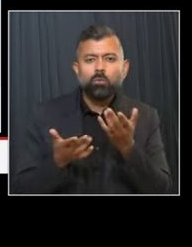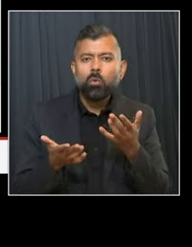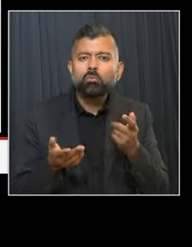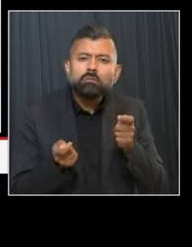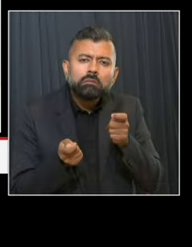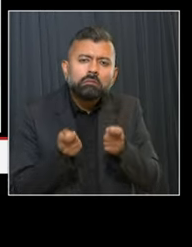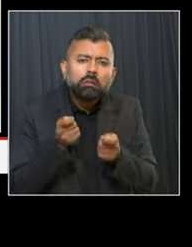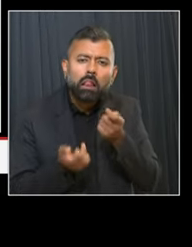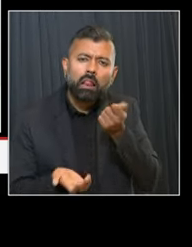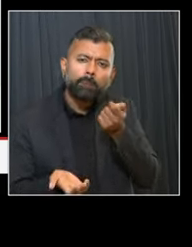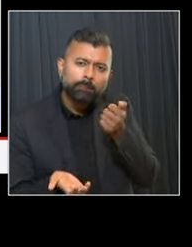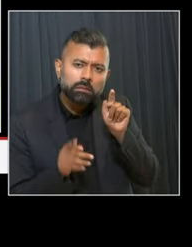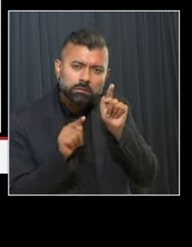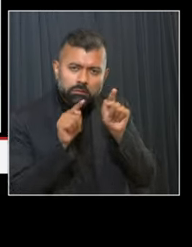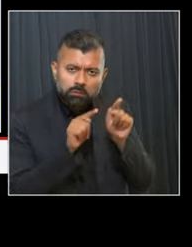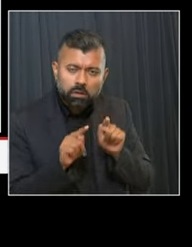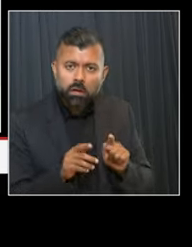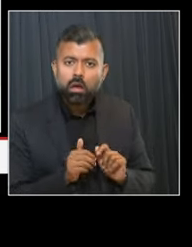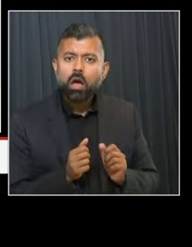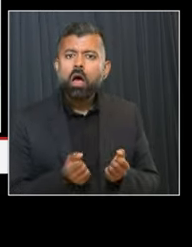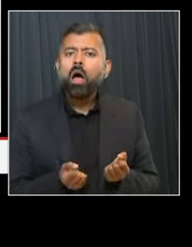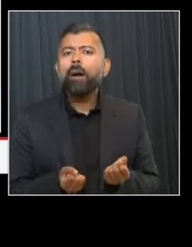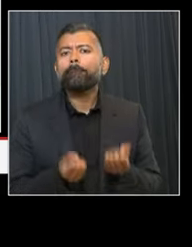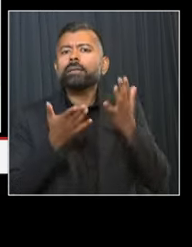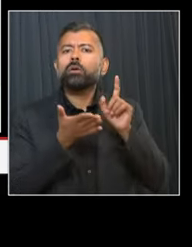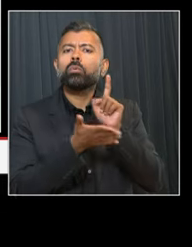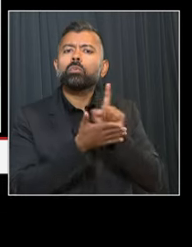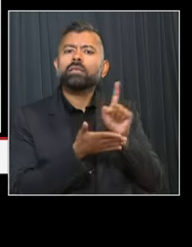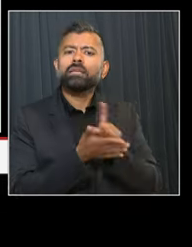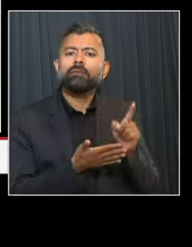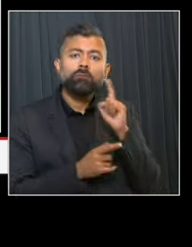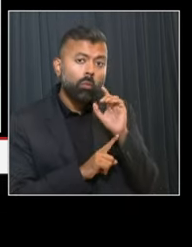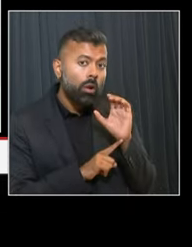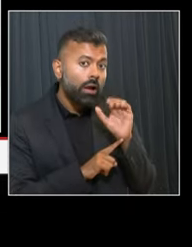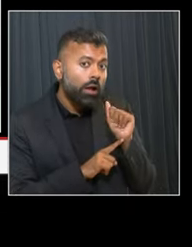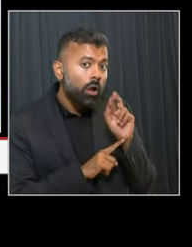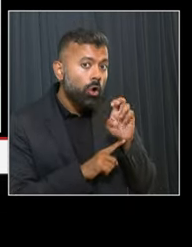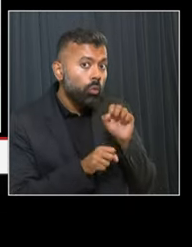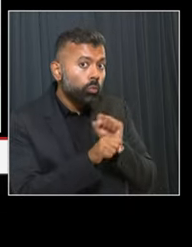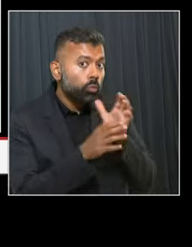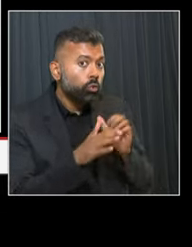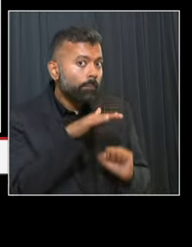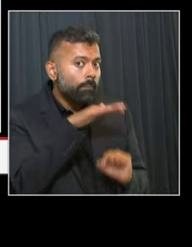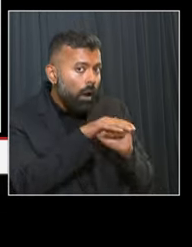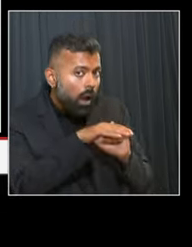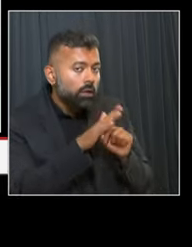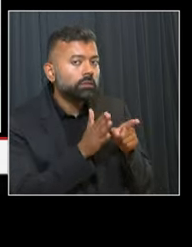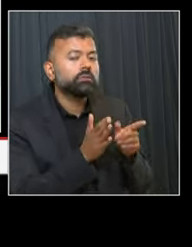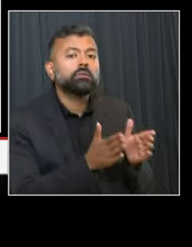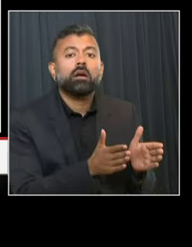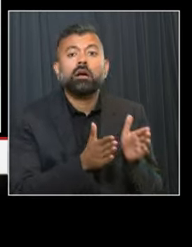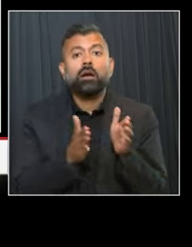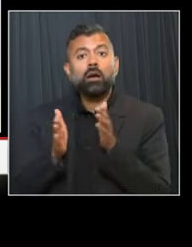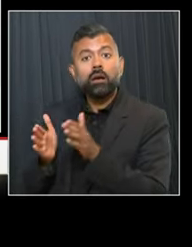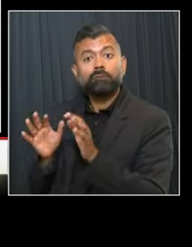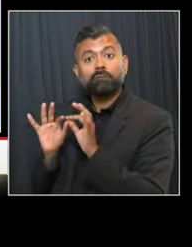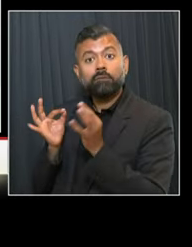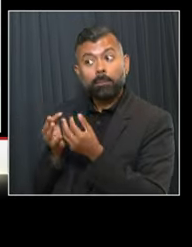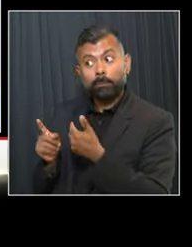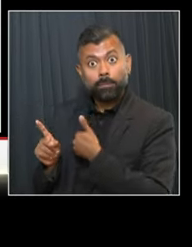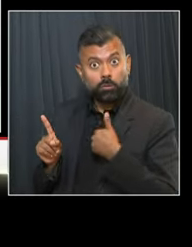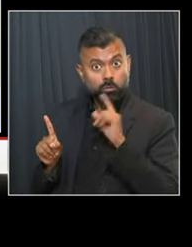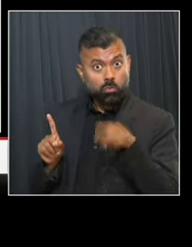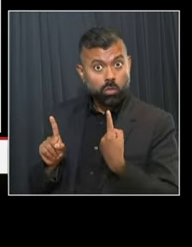to the number of weeks for caretaker of a family, defining the family member to include the immediate family member, creating a